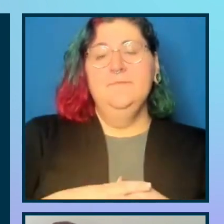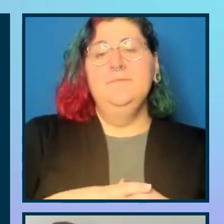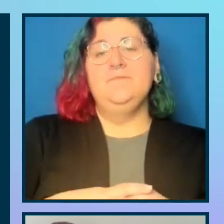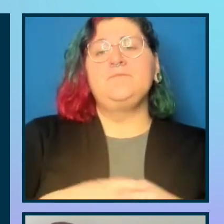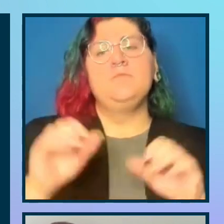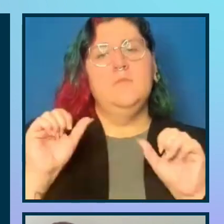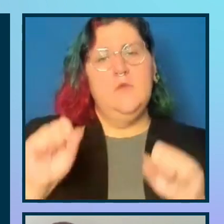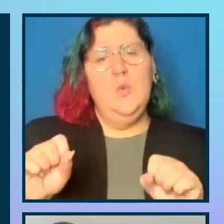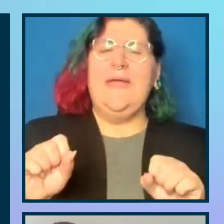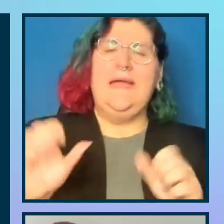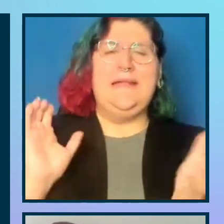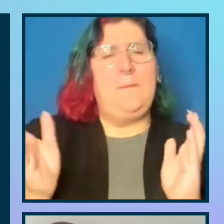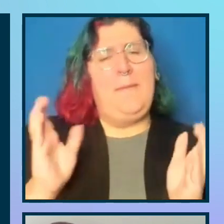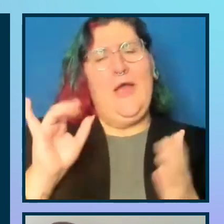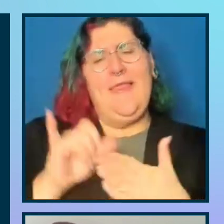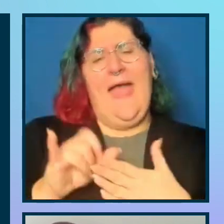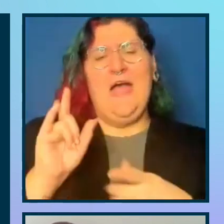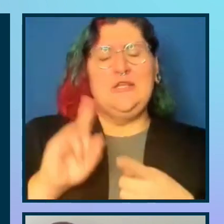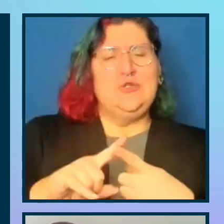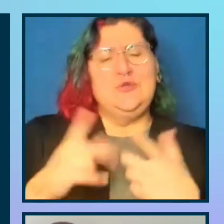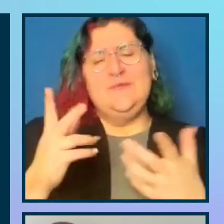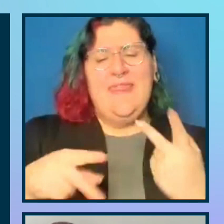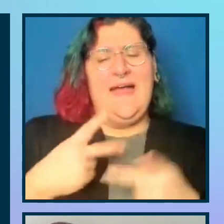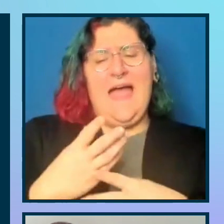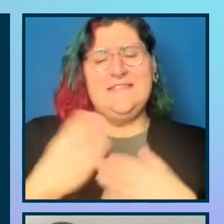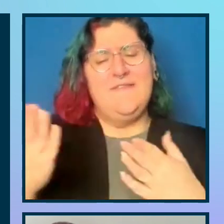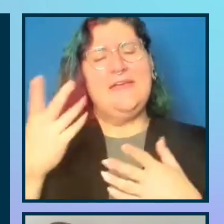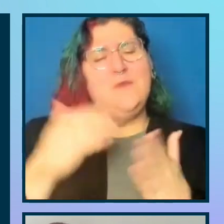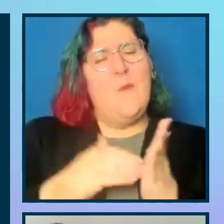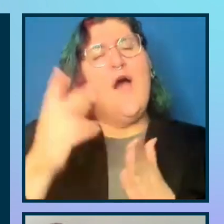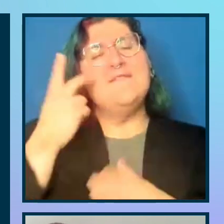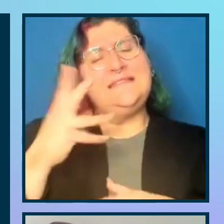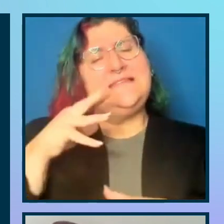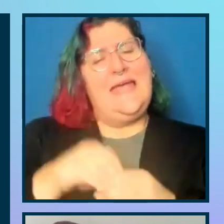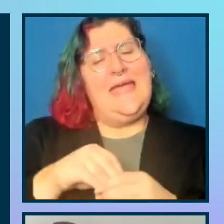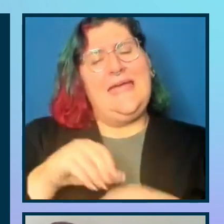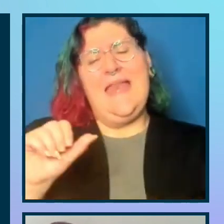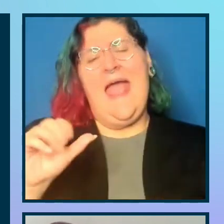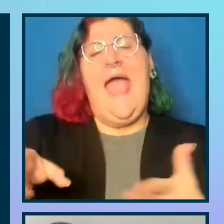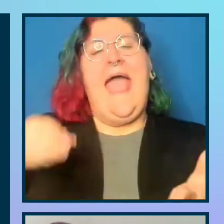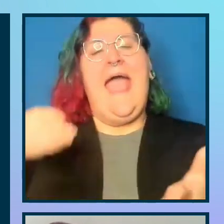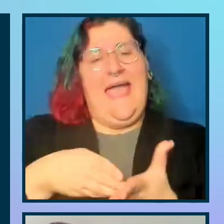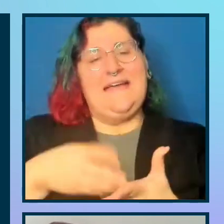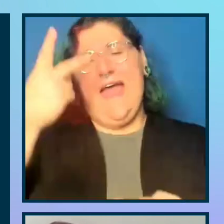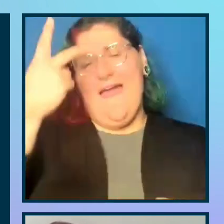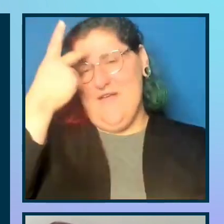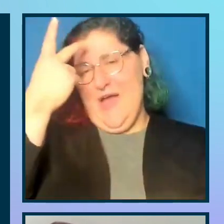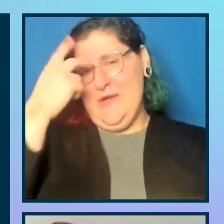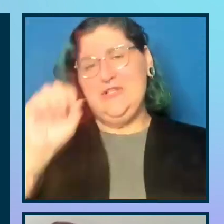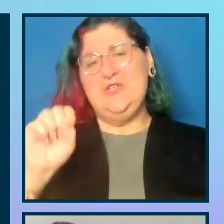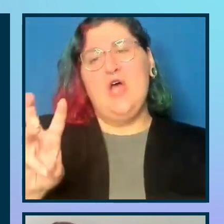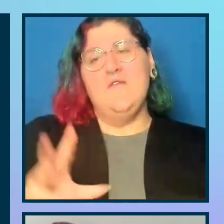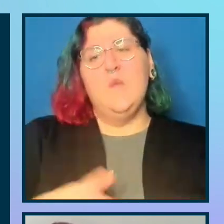of these dashboard widgets to the kinds of metrics we might see in antivirus software. Within Scan Tracker, we can see a list of recent scans to try to detect